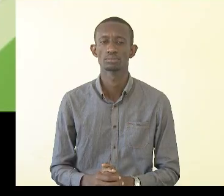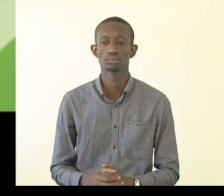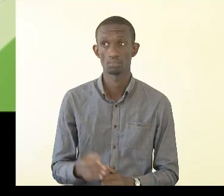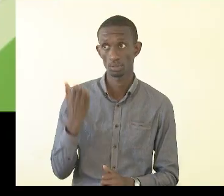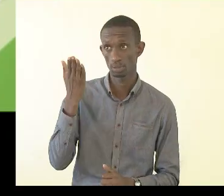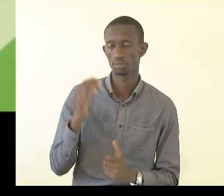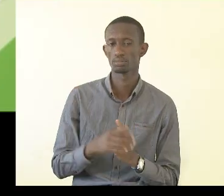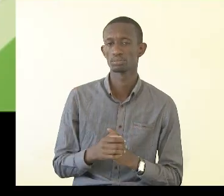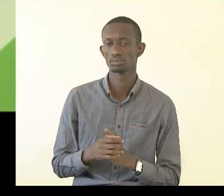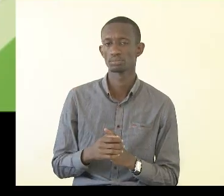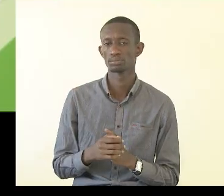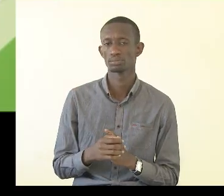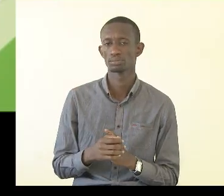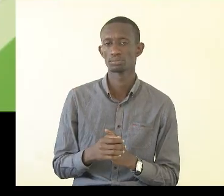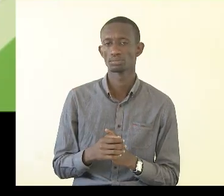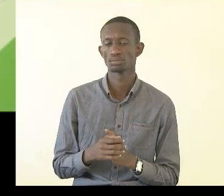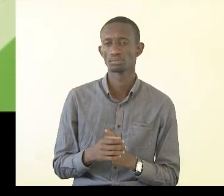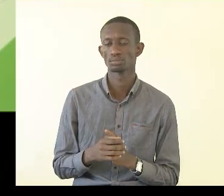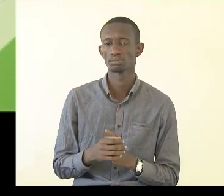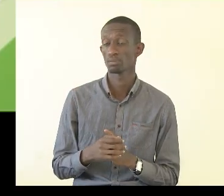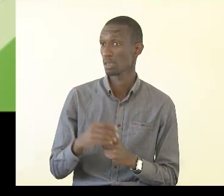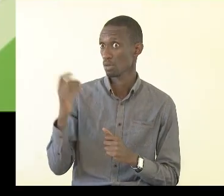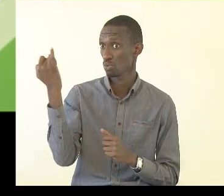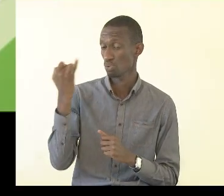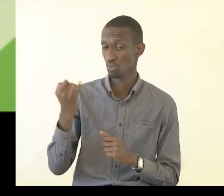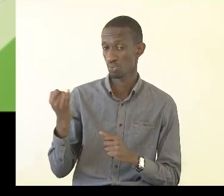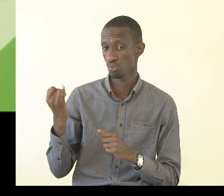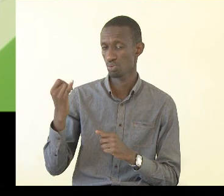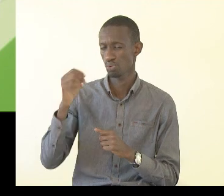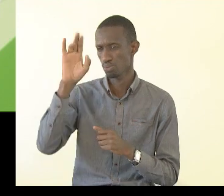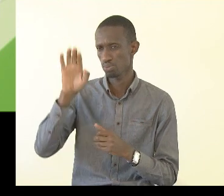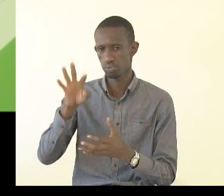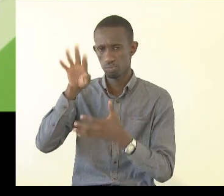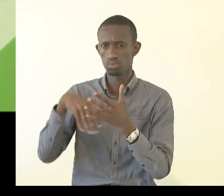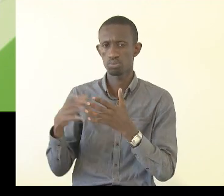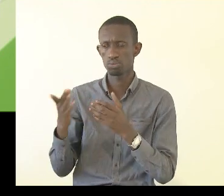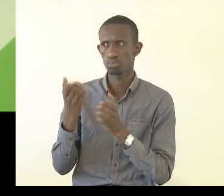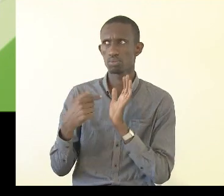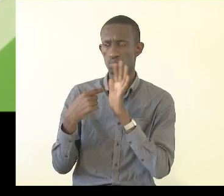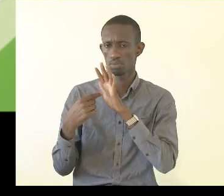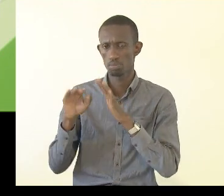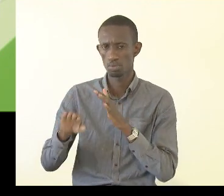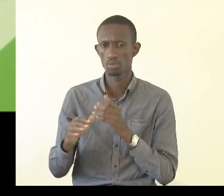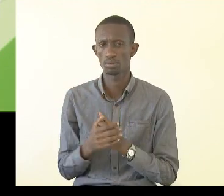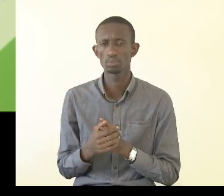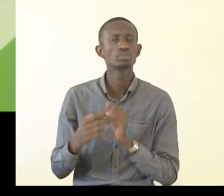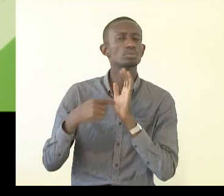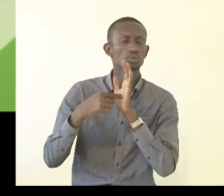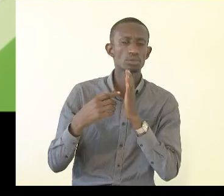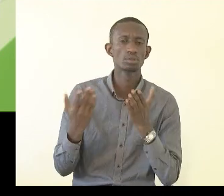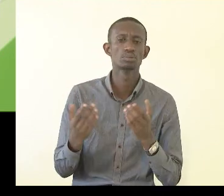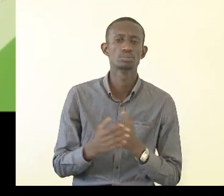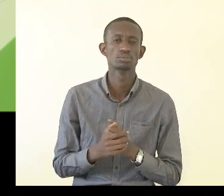scheme below shows some reactions starting with methyl benzene, because we have finished methyl benzene.